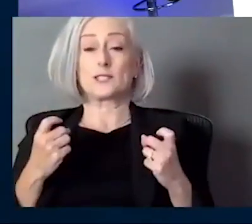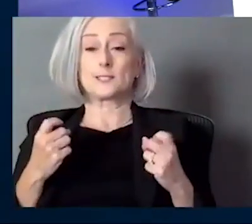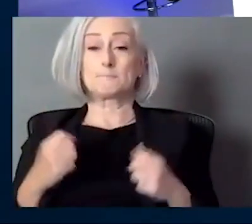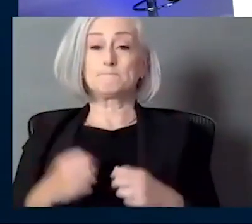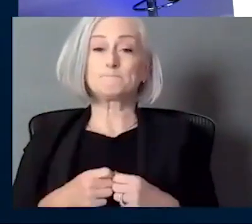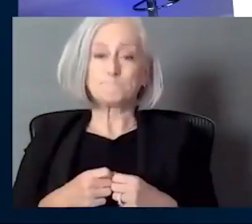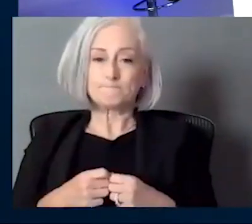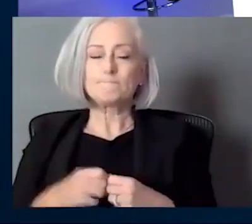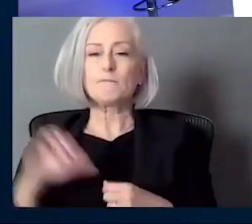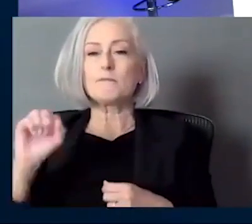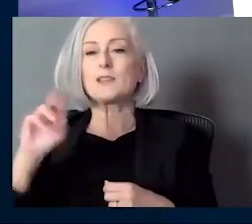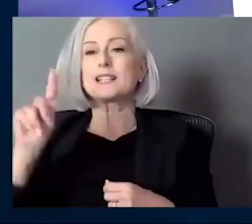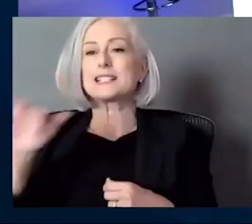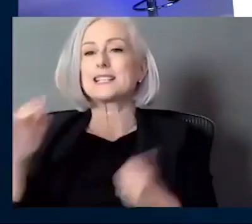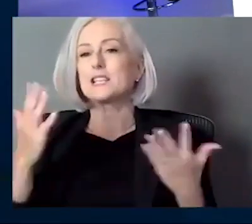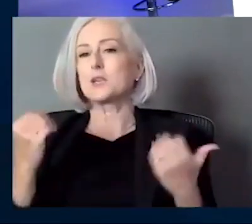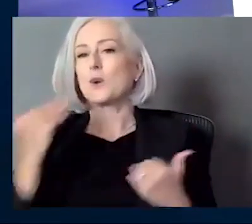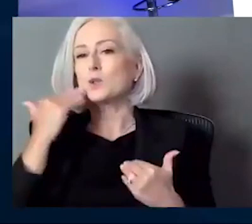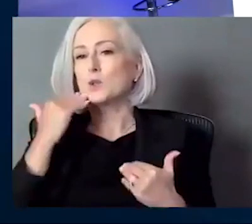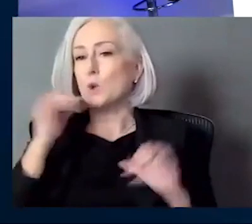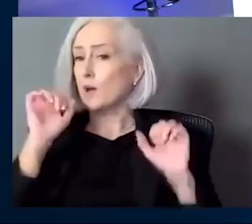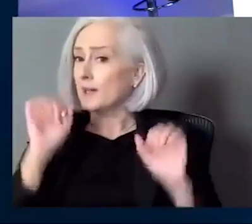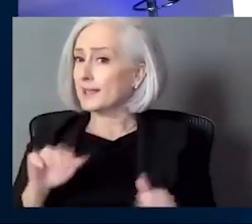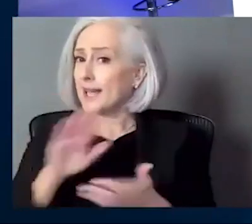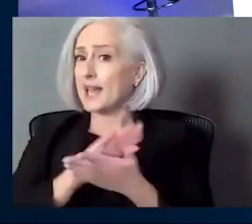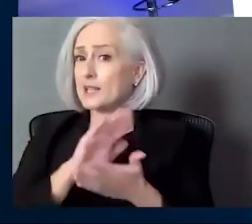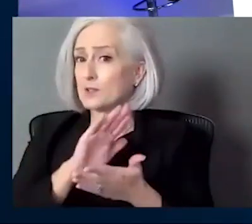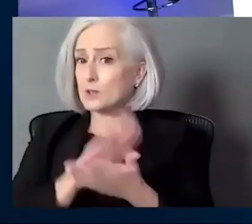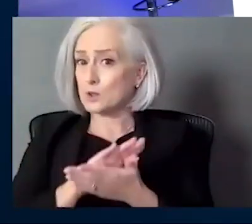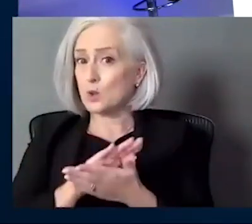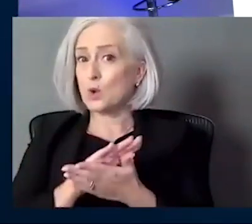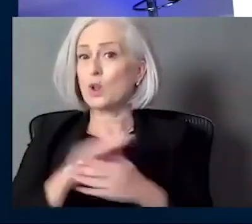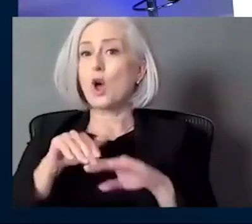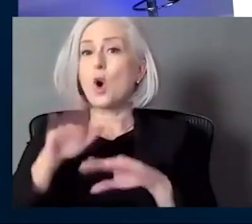Stacy wants to know, can schools of 12 plus